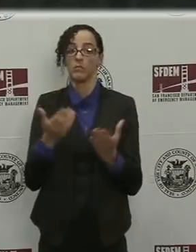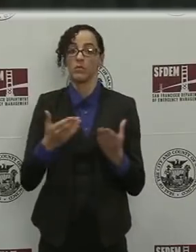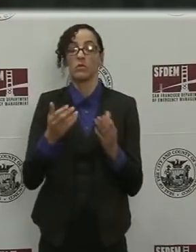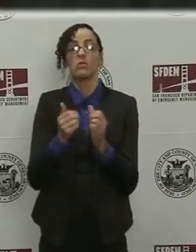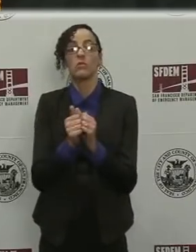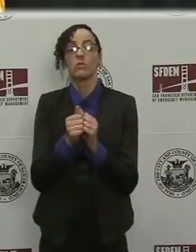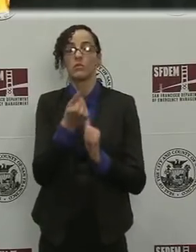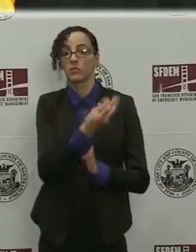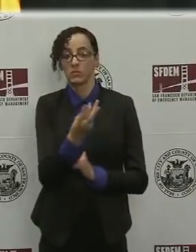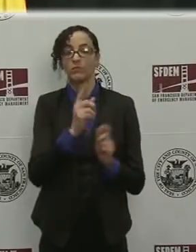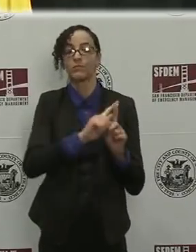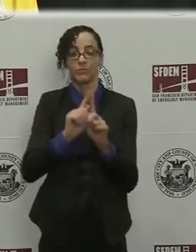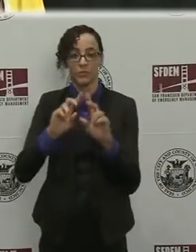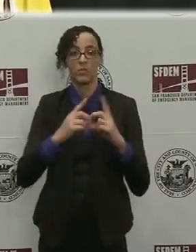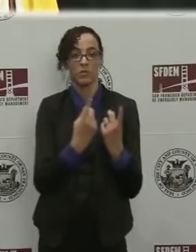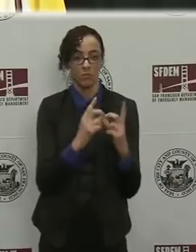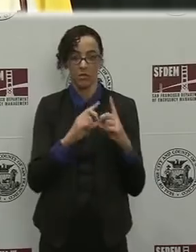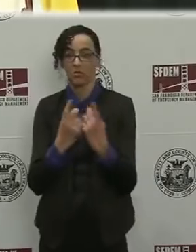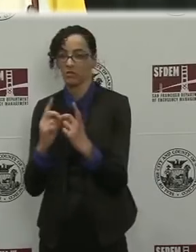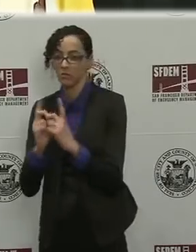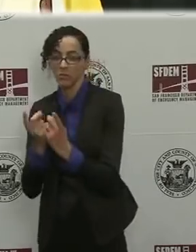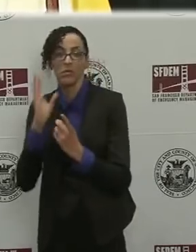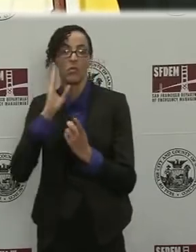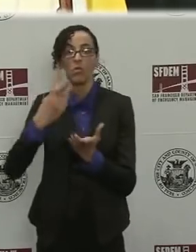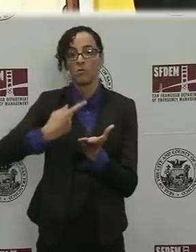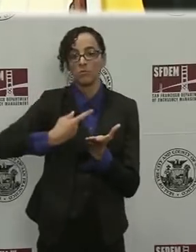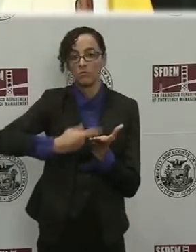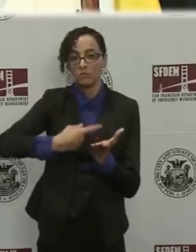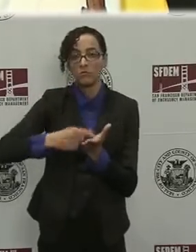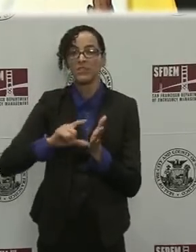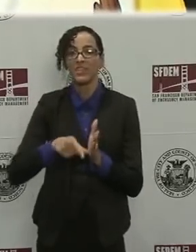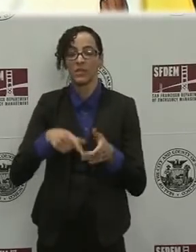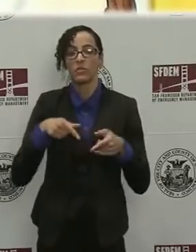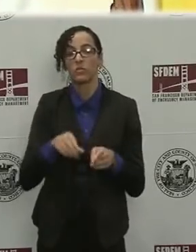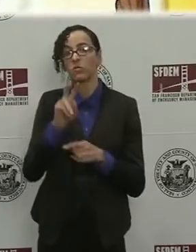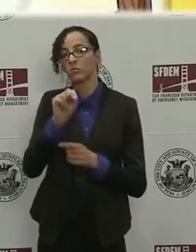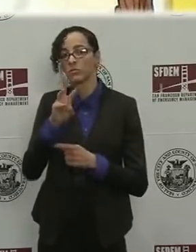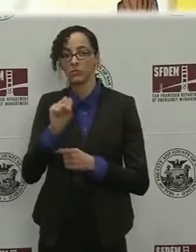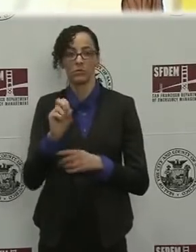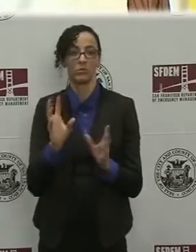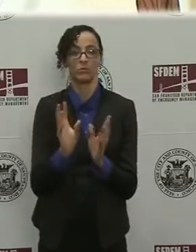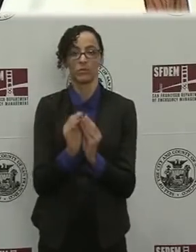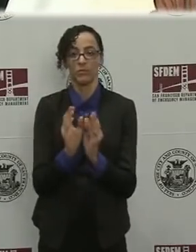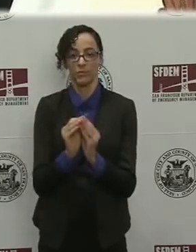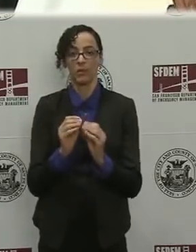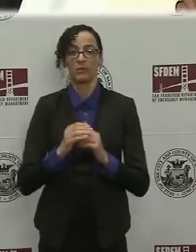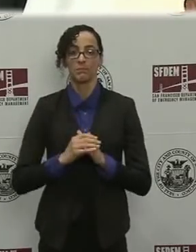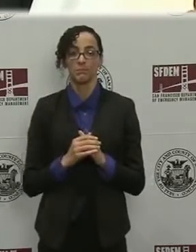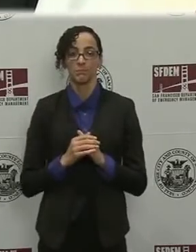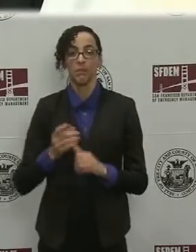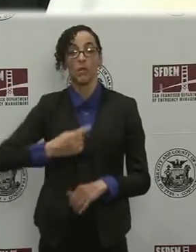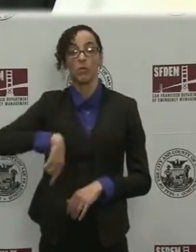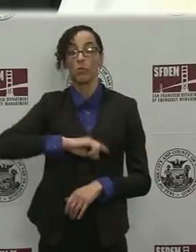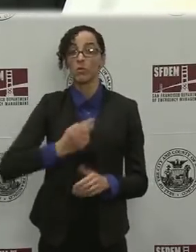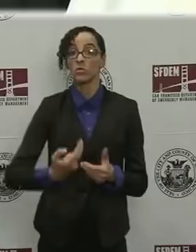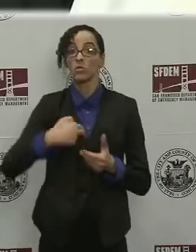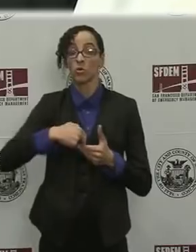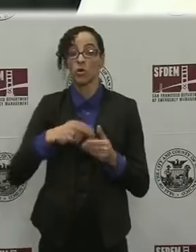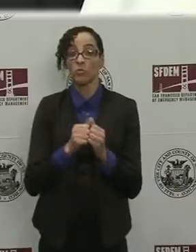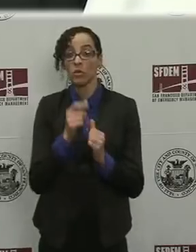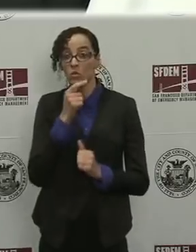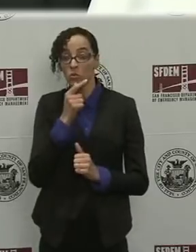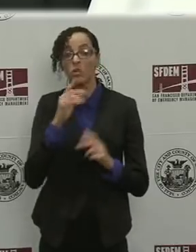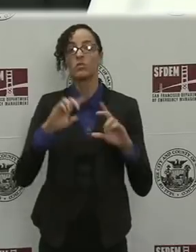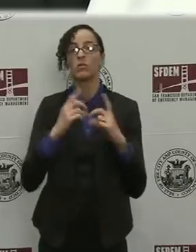departments who will be talking later on during this press conference. We are joined by Department of